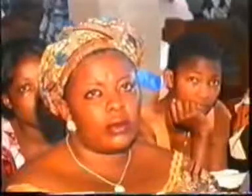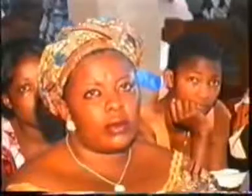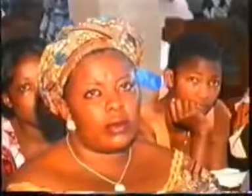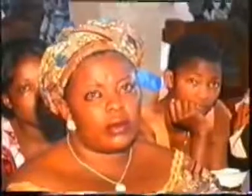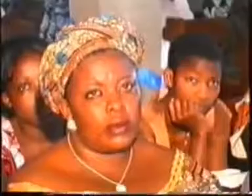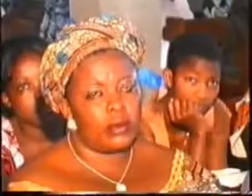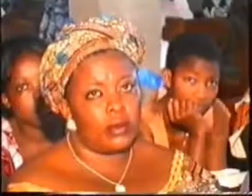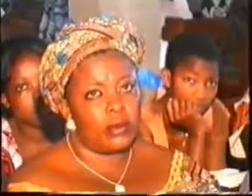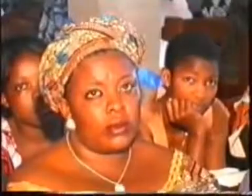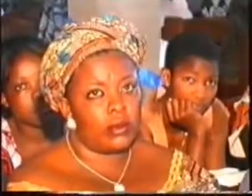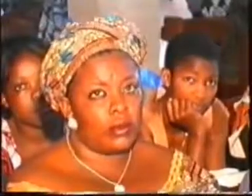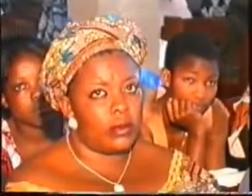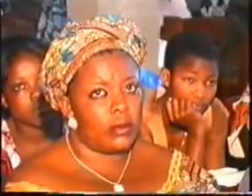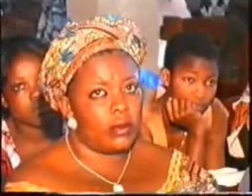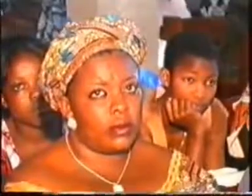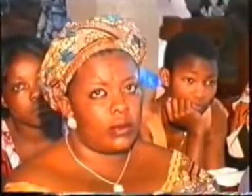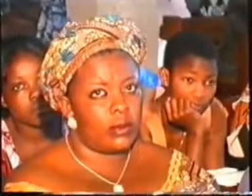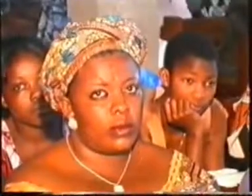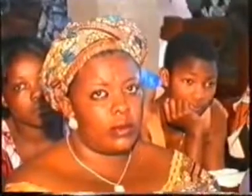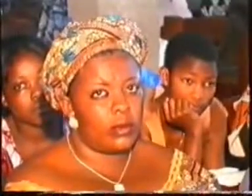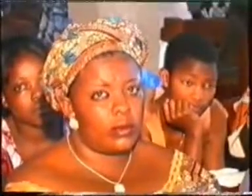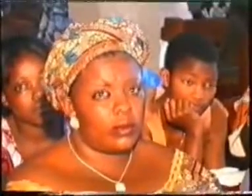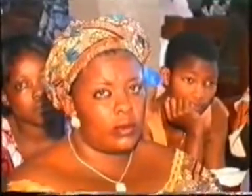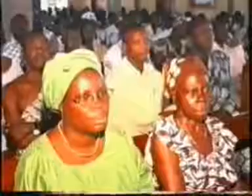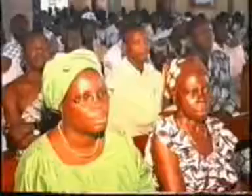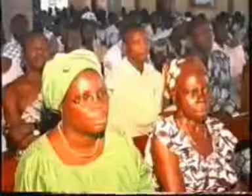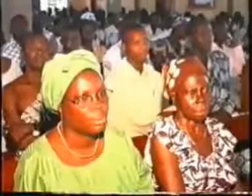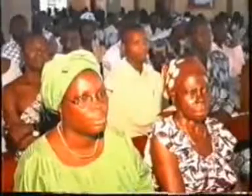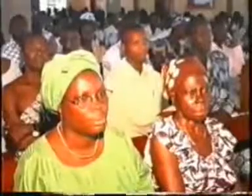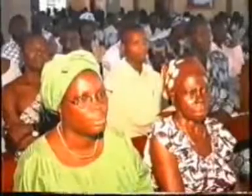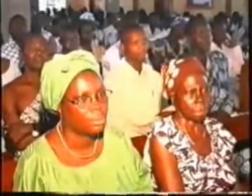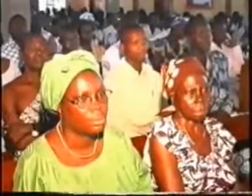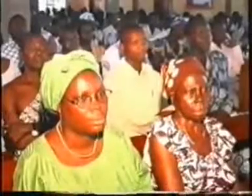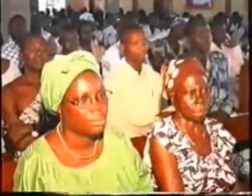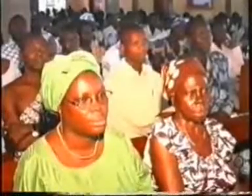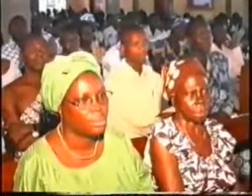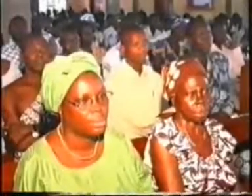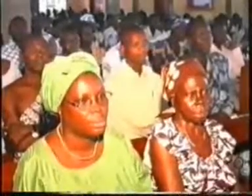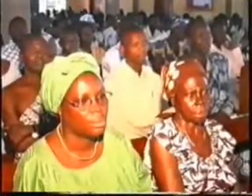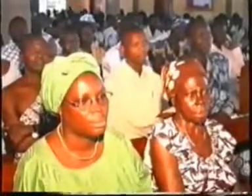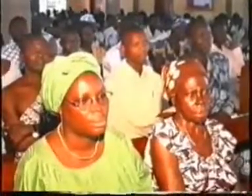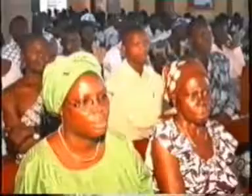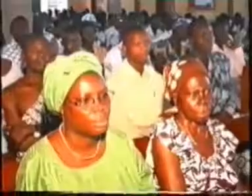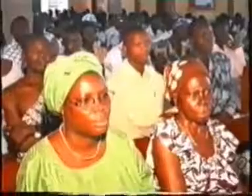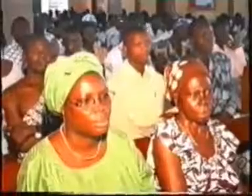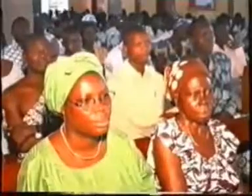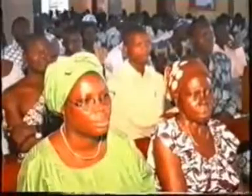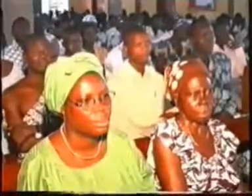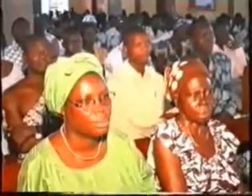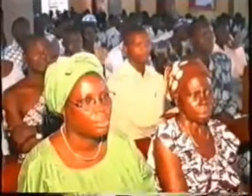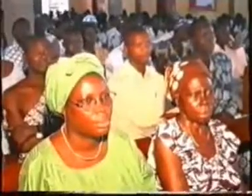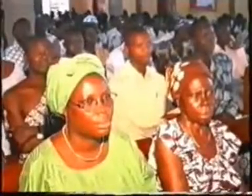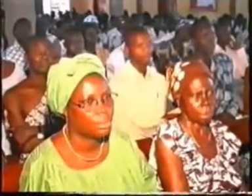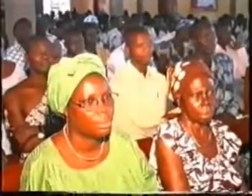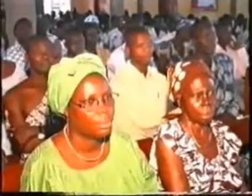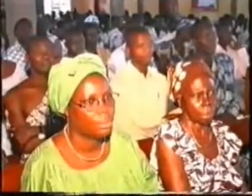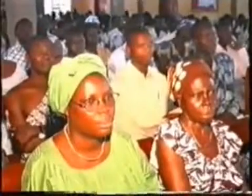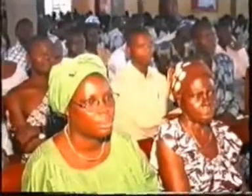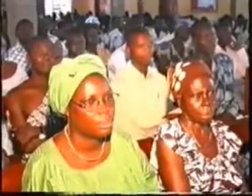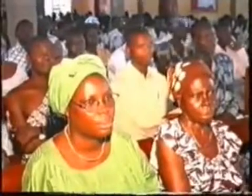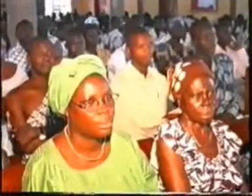wa wadwini ebio e wo saase mi mo se. Se ye kasa Christianity ya. Ye wo ebra Christosom e shaase e wo ewiase.